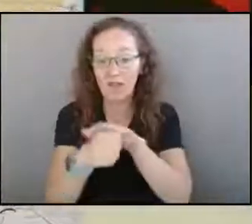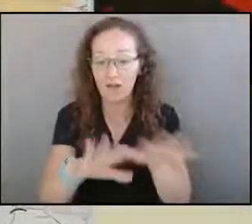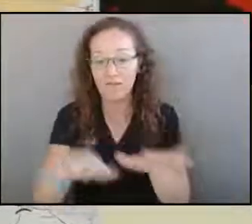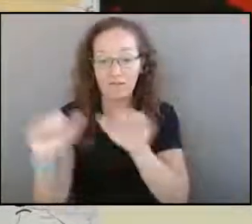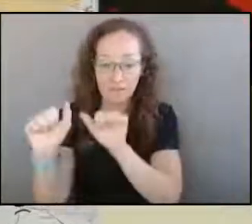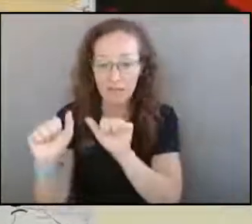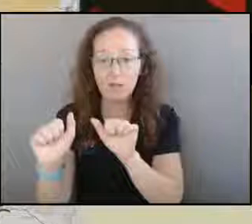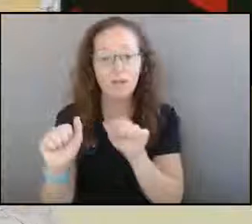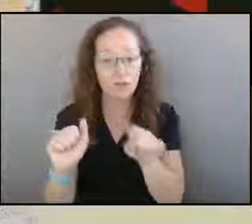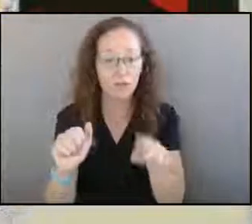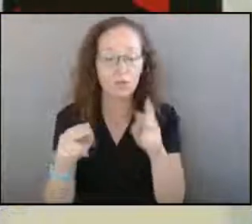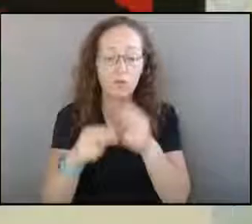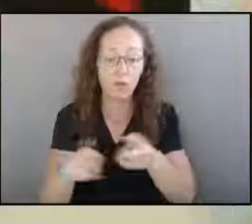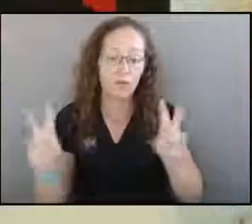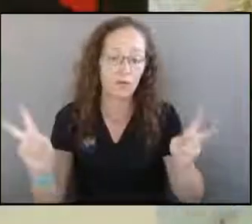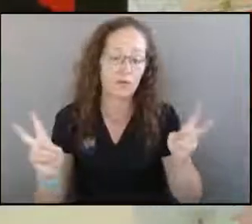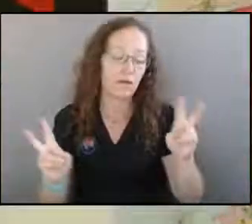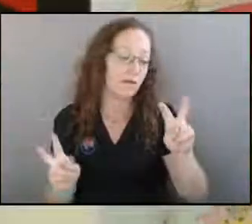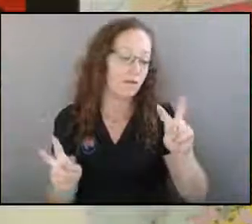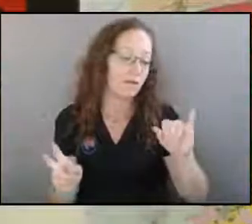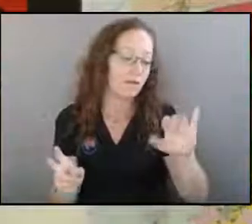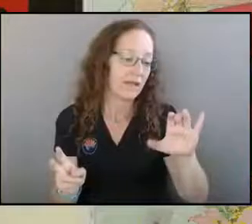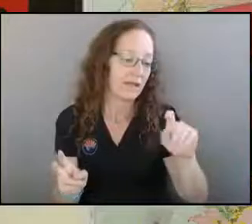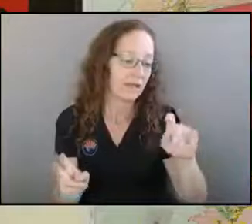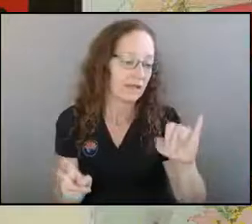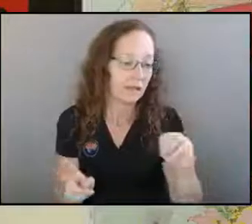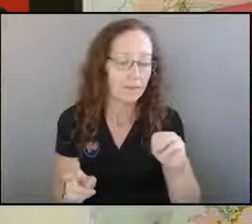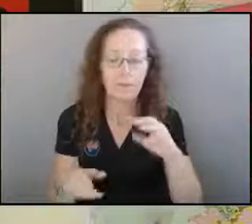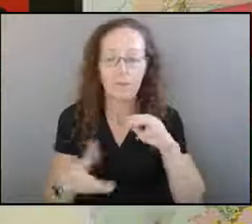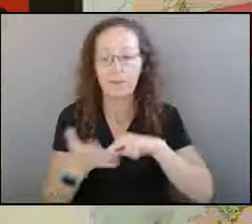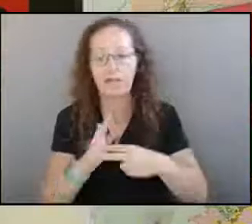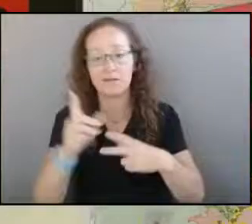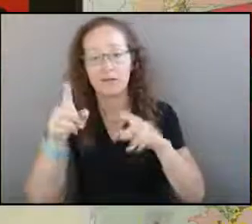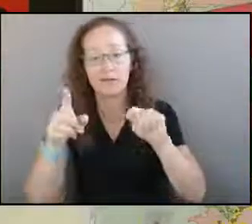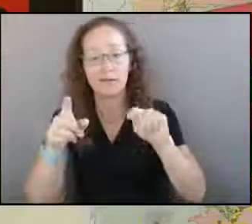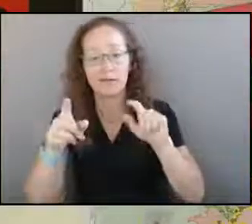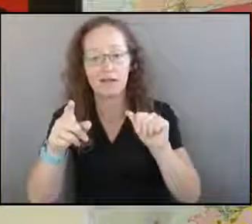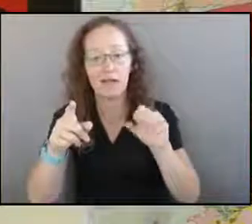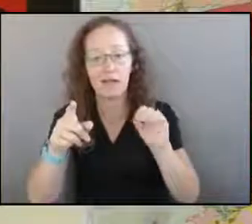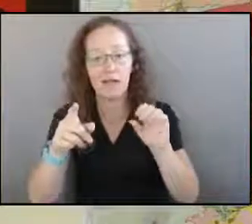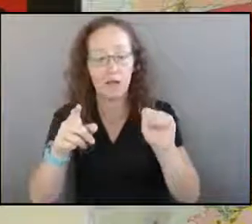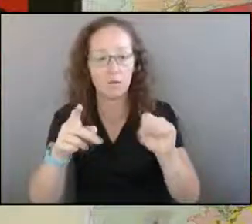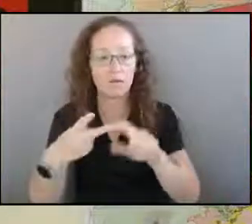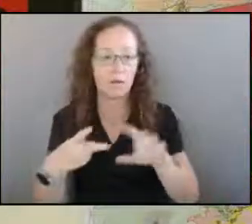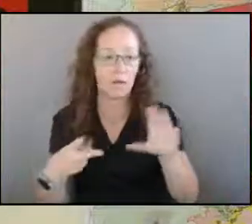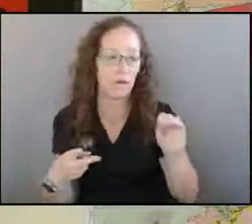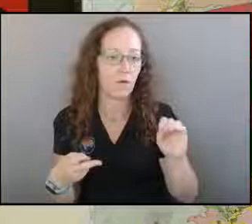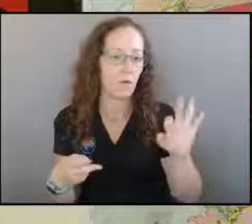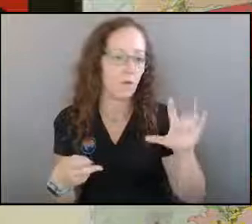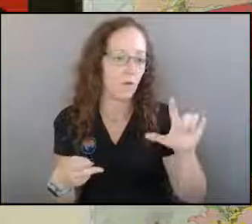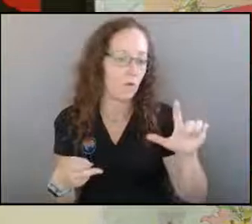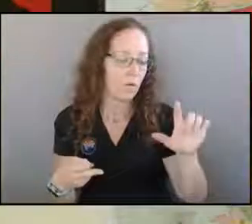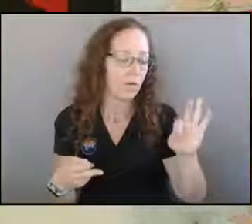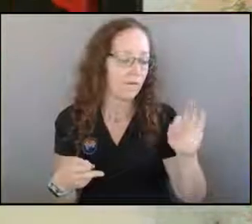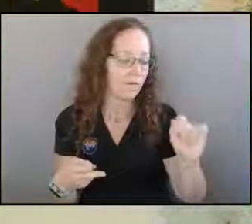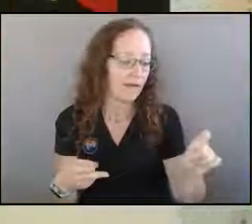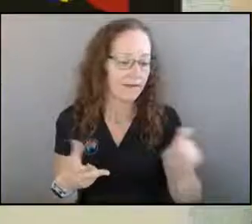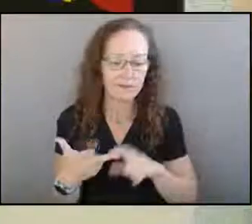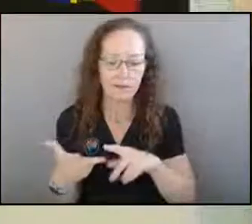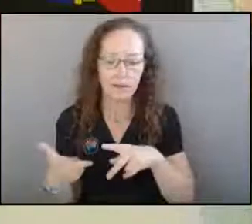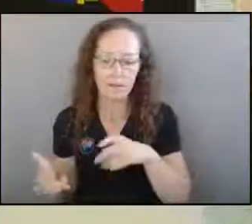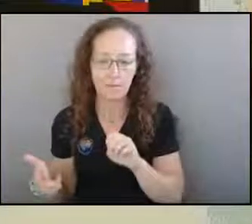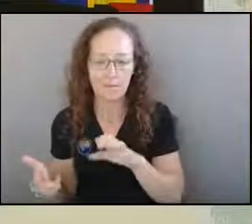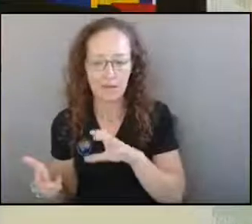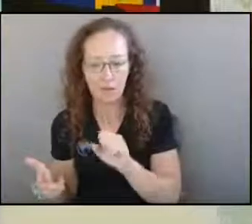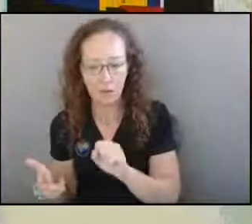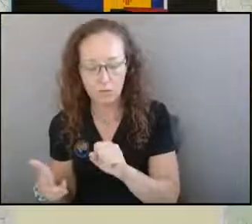areas. And that goes for all of the Taos and Colfax and Pecos people. Please make sure you register with FEMA. That's going to get you on the list for